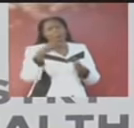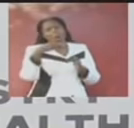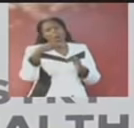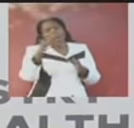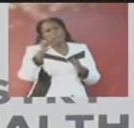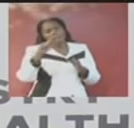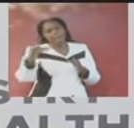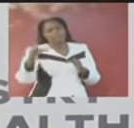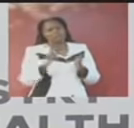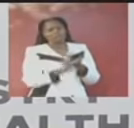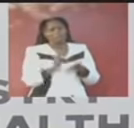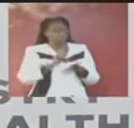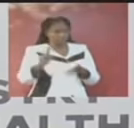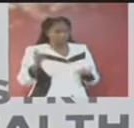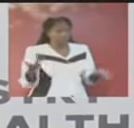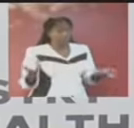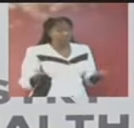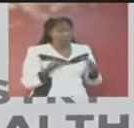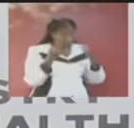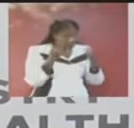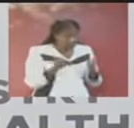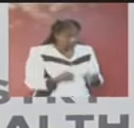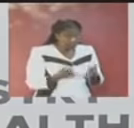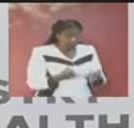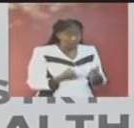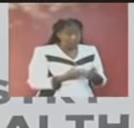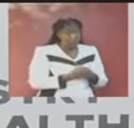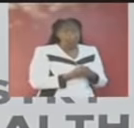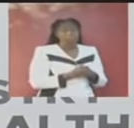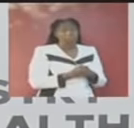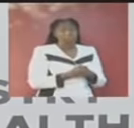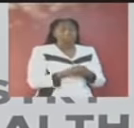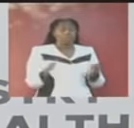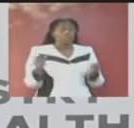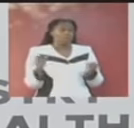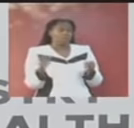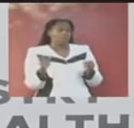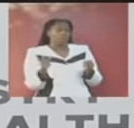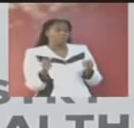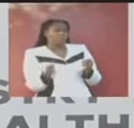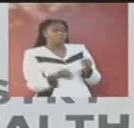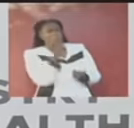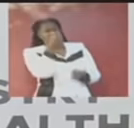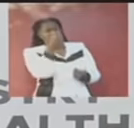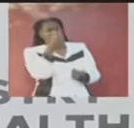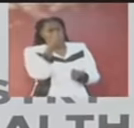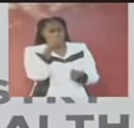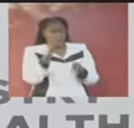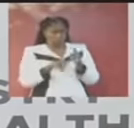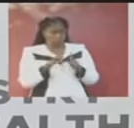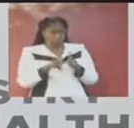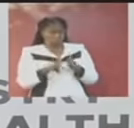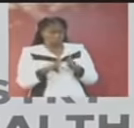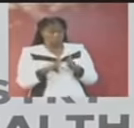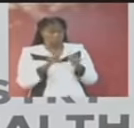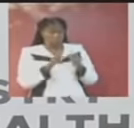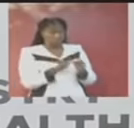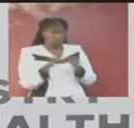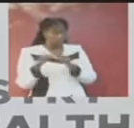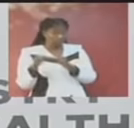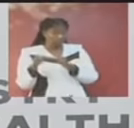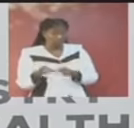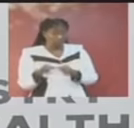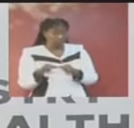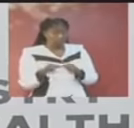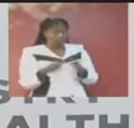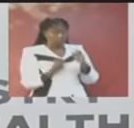the greatest percentage of persons in the parallel healthcare system. And with this in mind, we have been able to